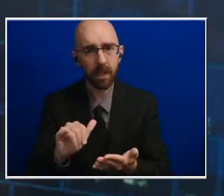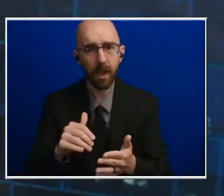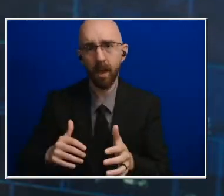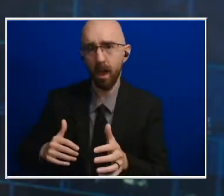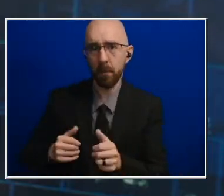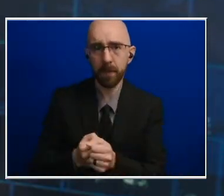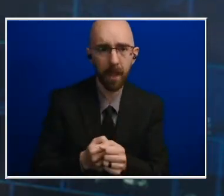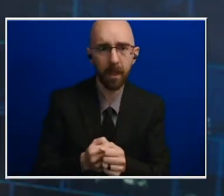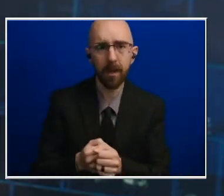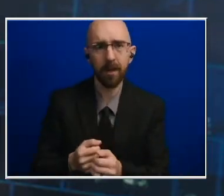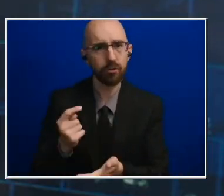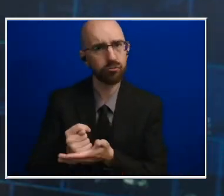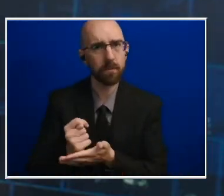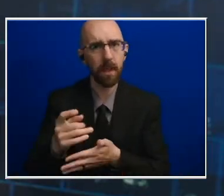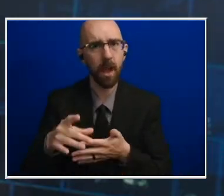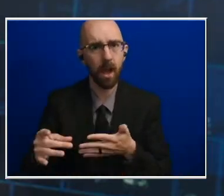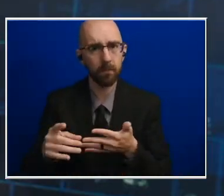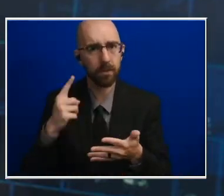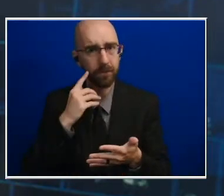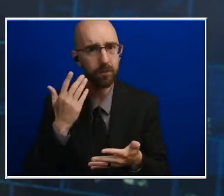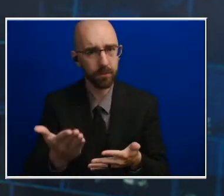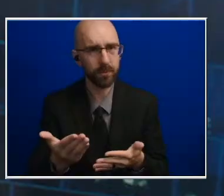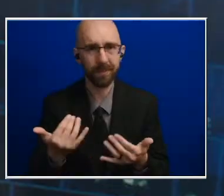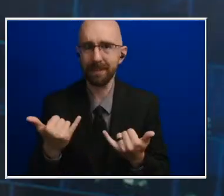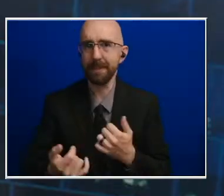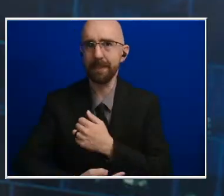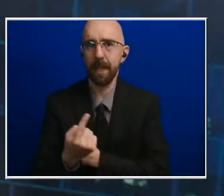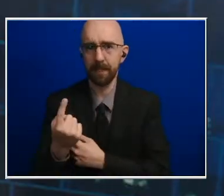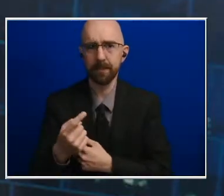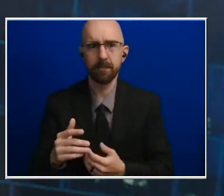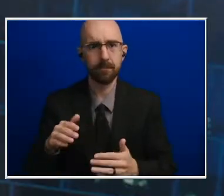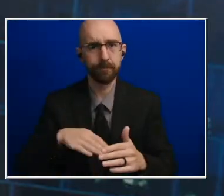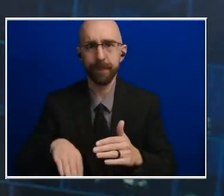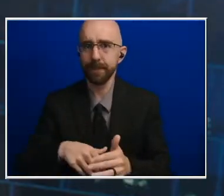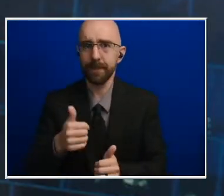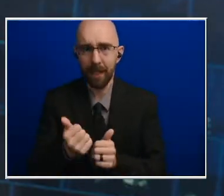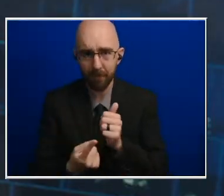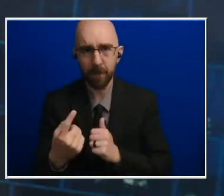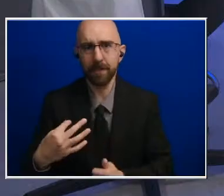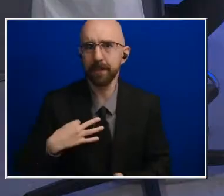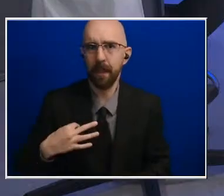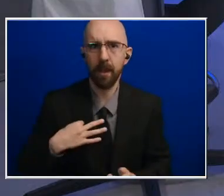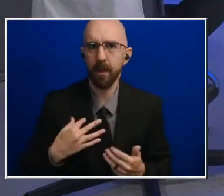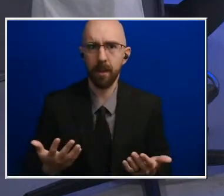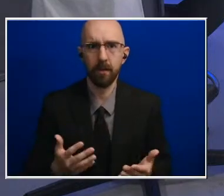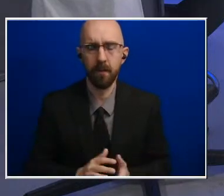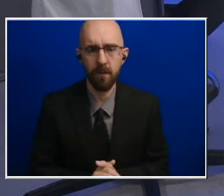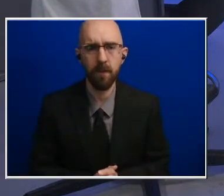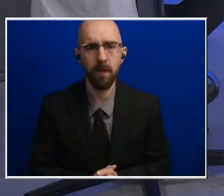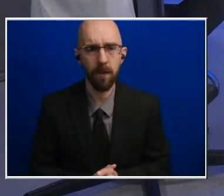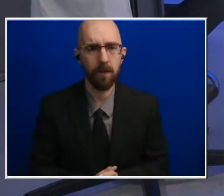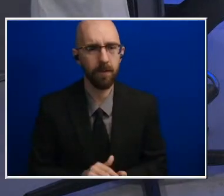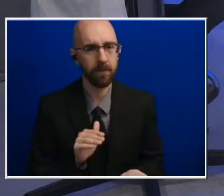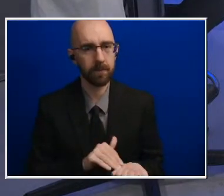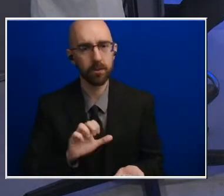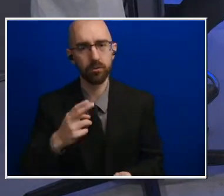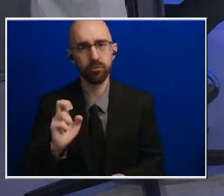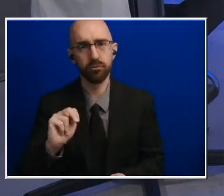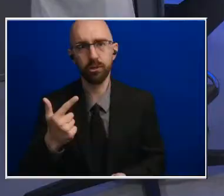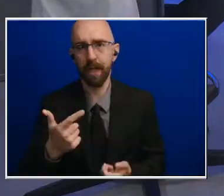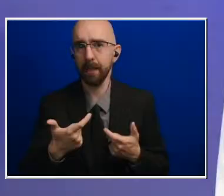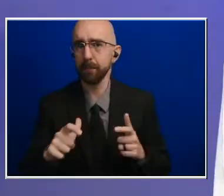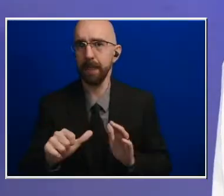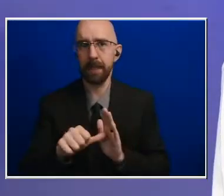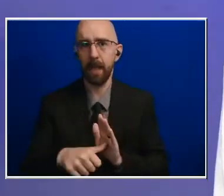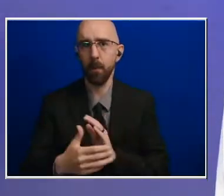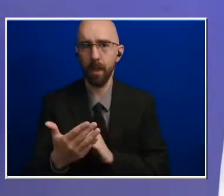treatment options for you. Because nowadays, basically everybody is a candidate. Dr. Cheng, what's the big takeaway today? Yeah, I